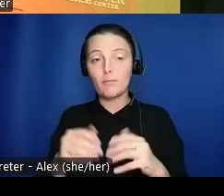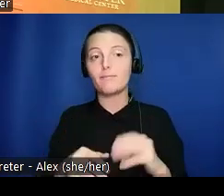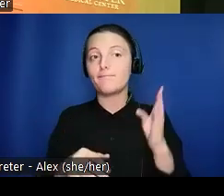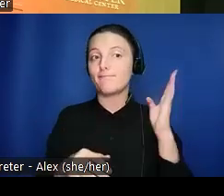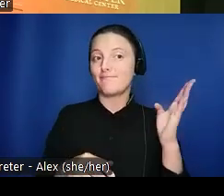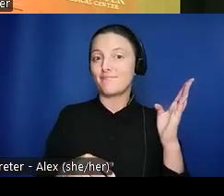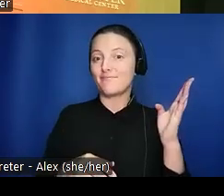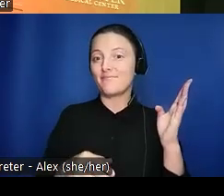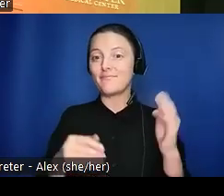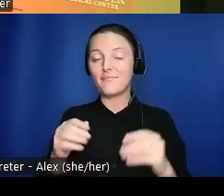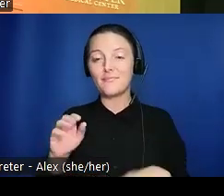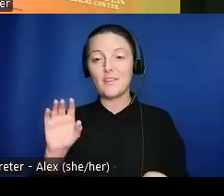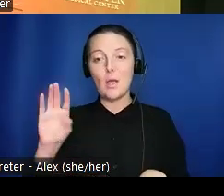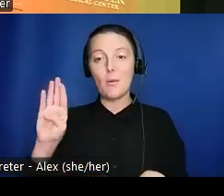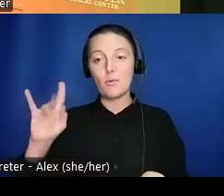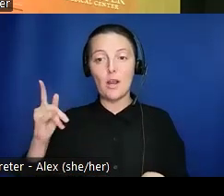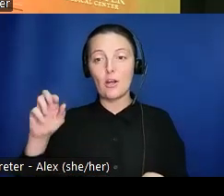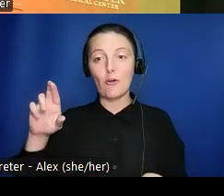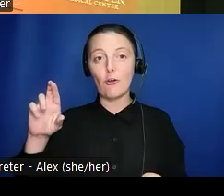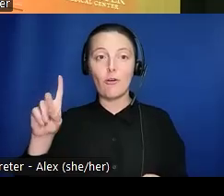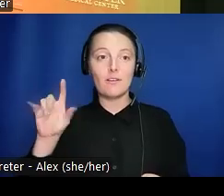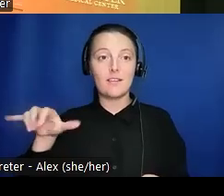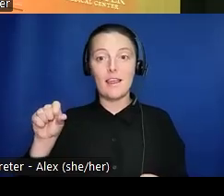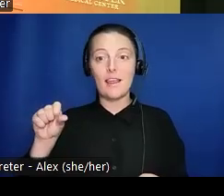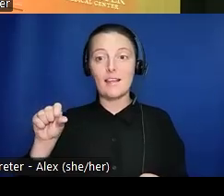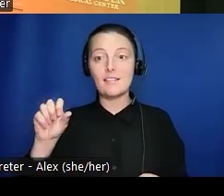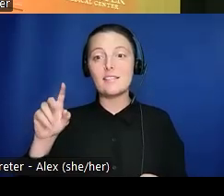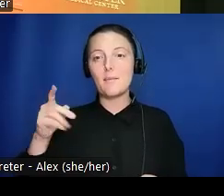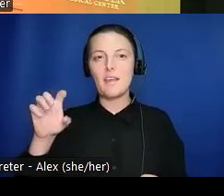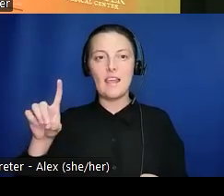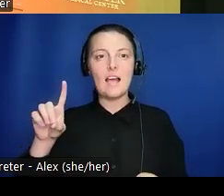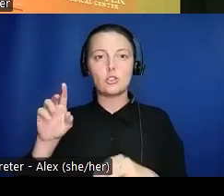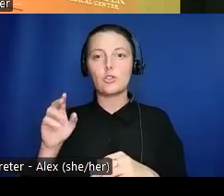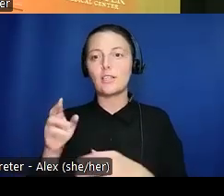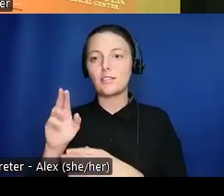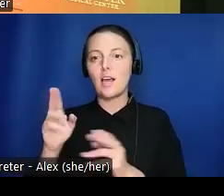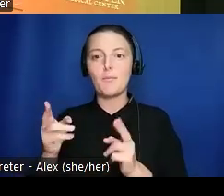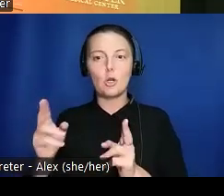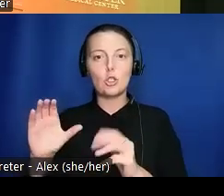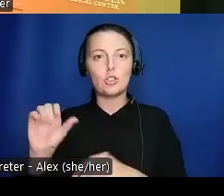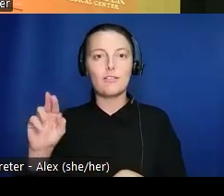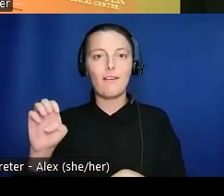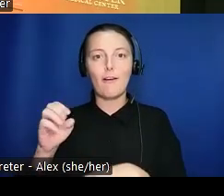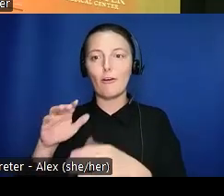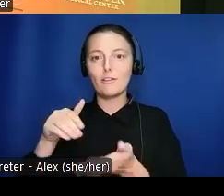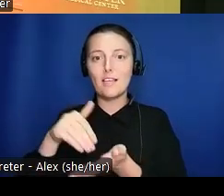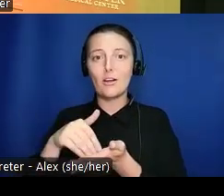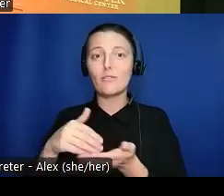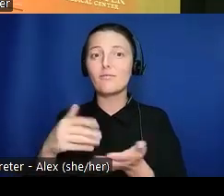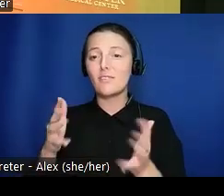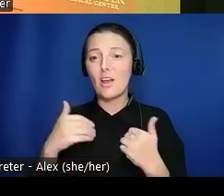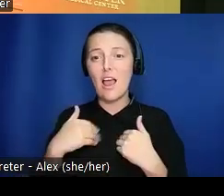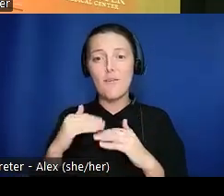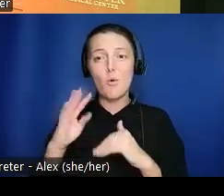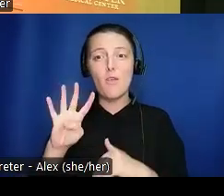opened last year. And it has already seen more than 4,000 visits, more than 4,000 visits in